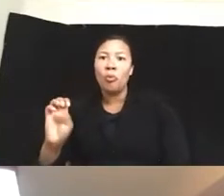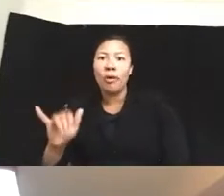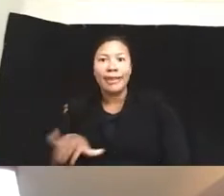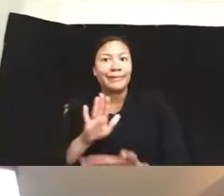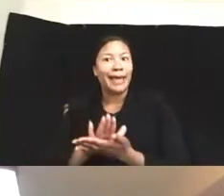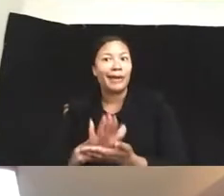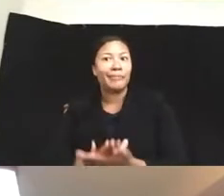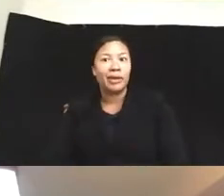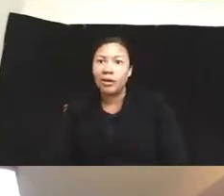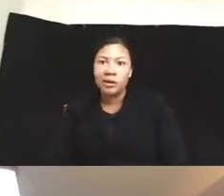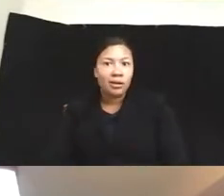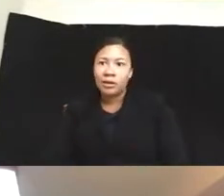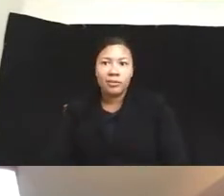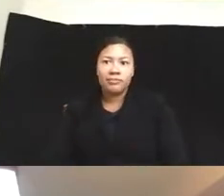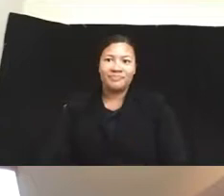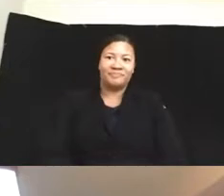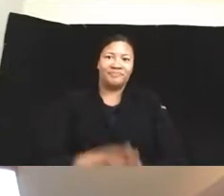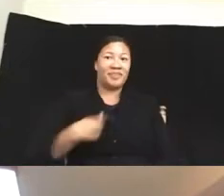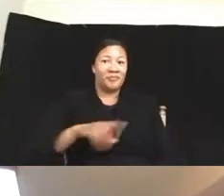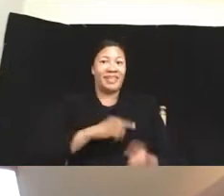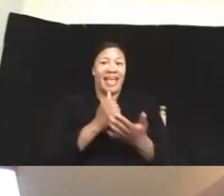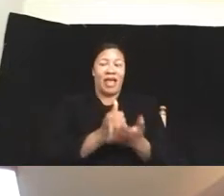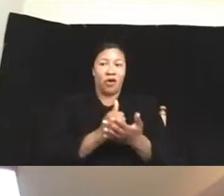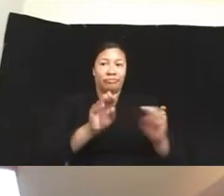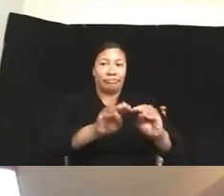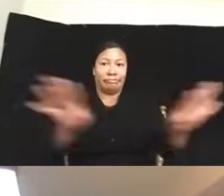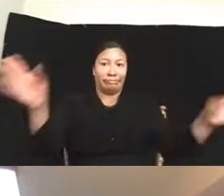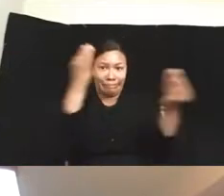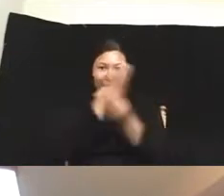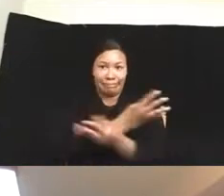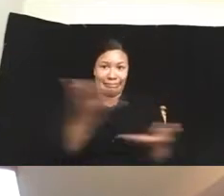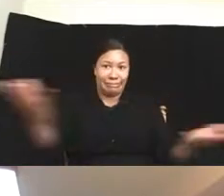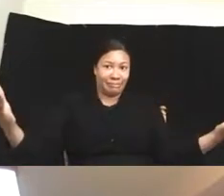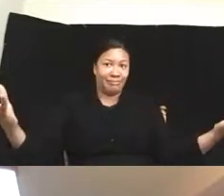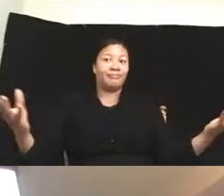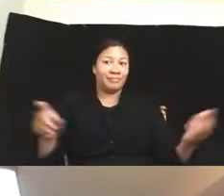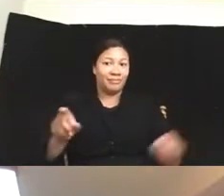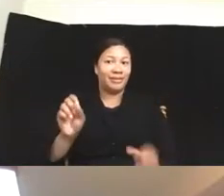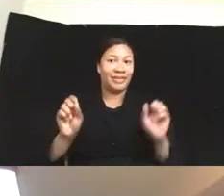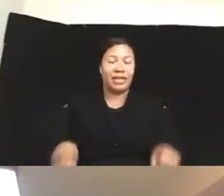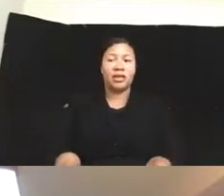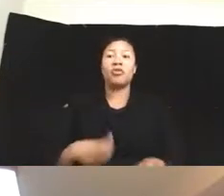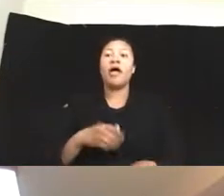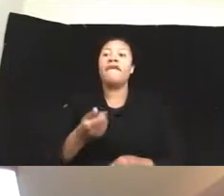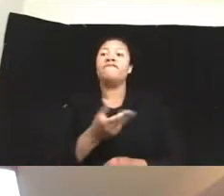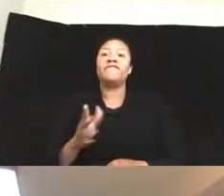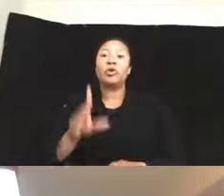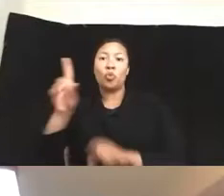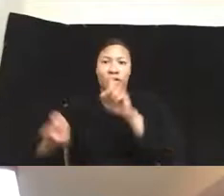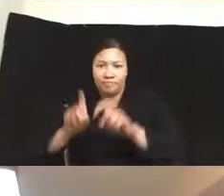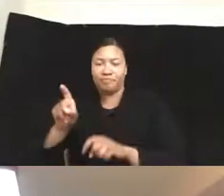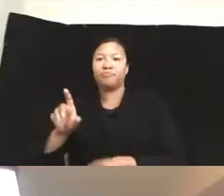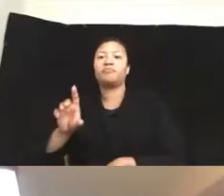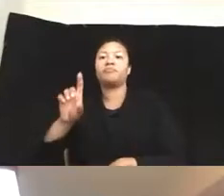Well, we can help circulate it because it needs to be circulated far and wide. So a few questions. So Dr. Spike